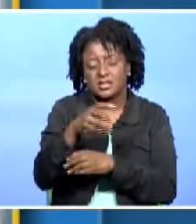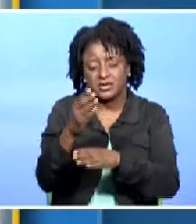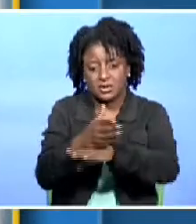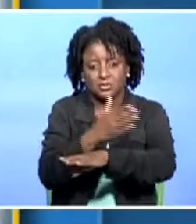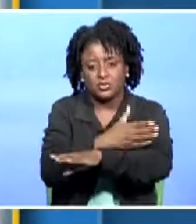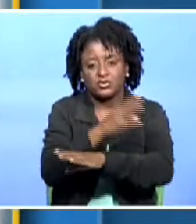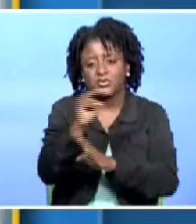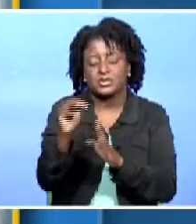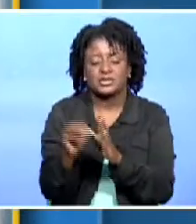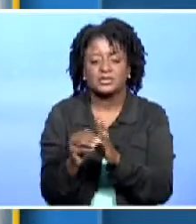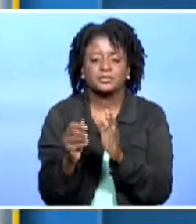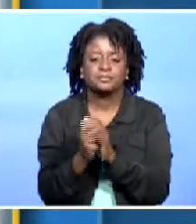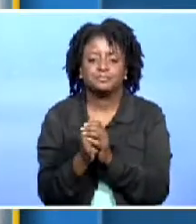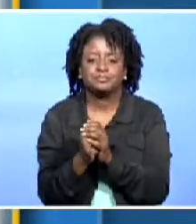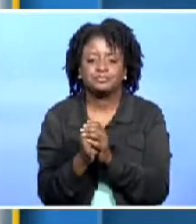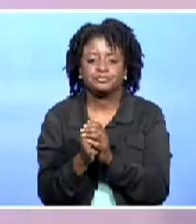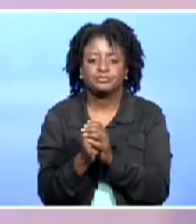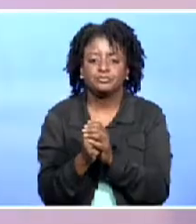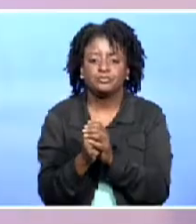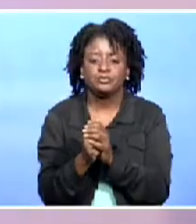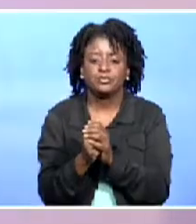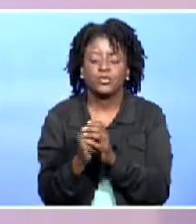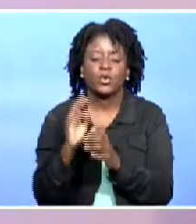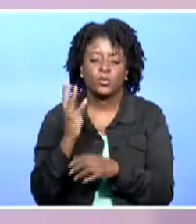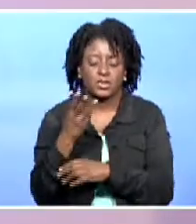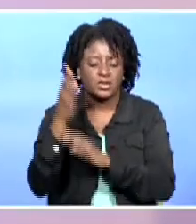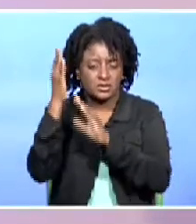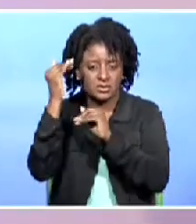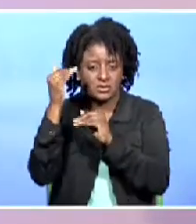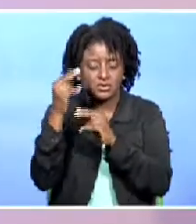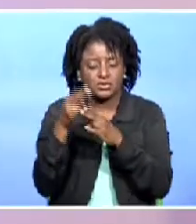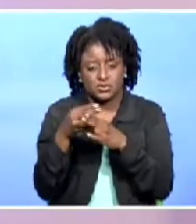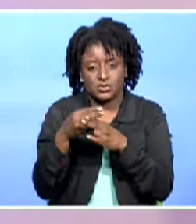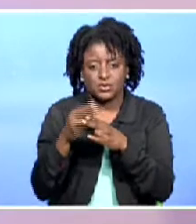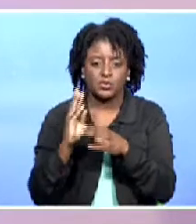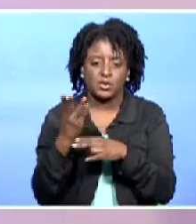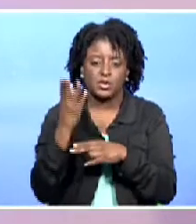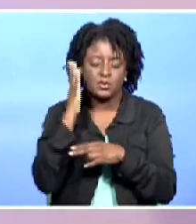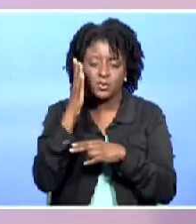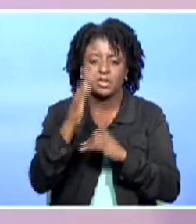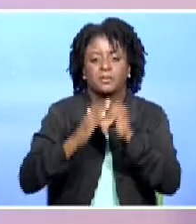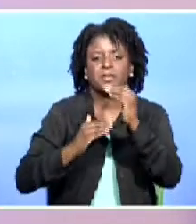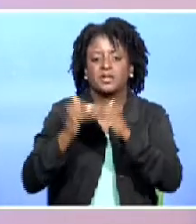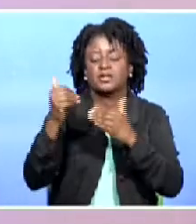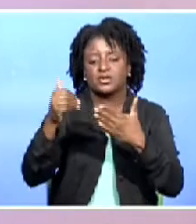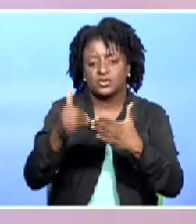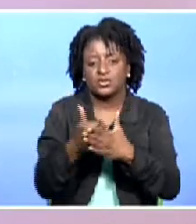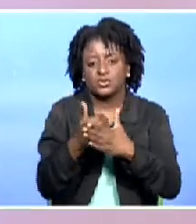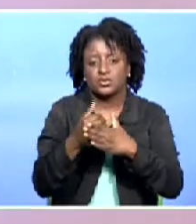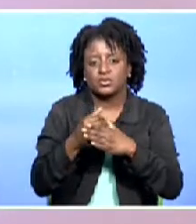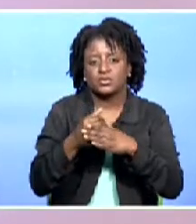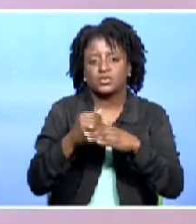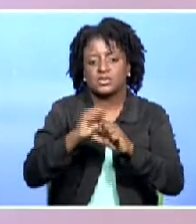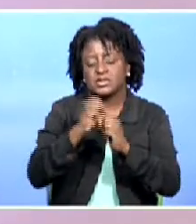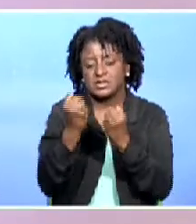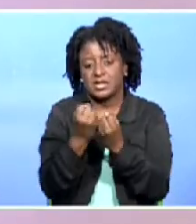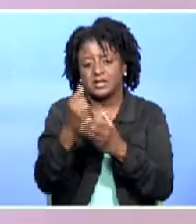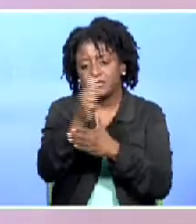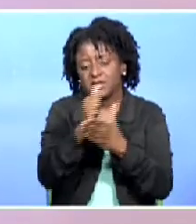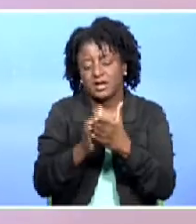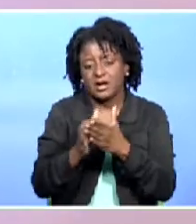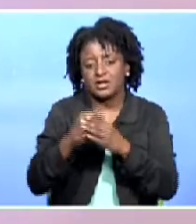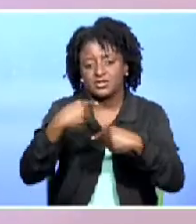utility company. We anticipate that shortly we will build a new state-of-the-art generating plant on this island with